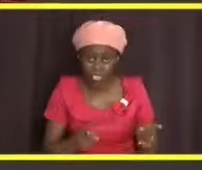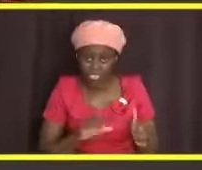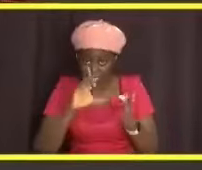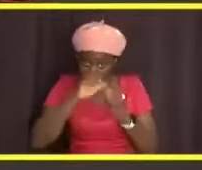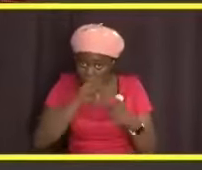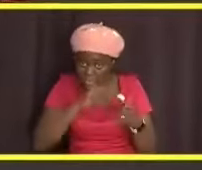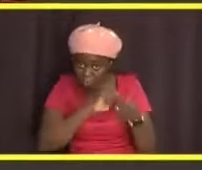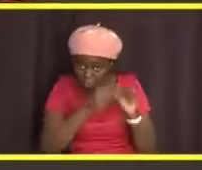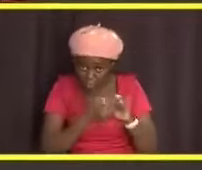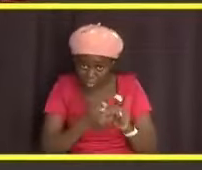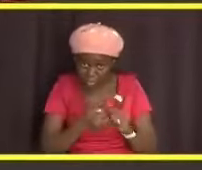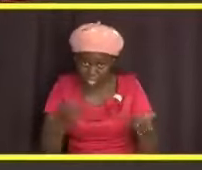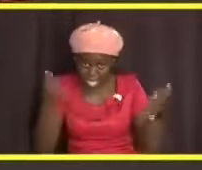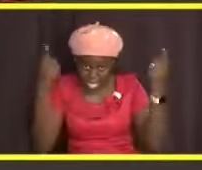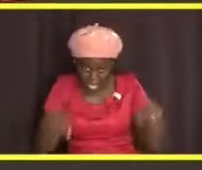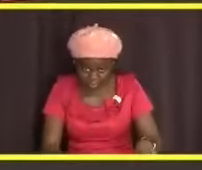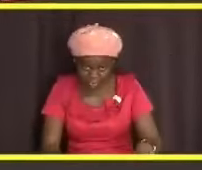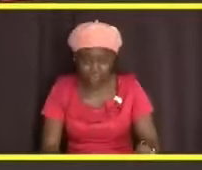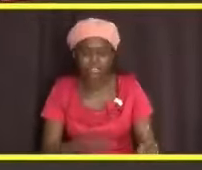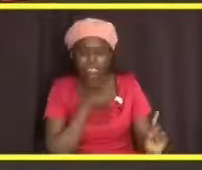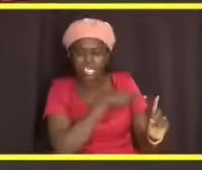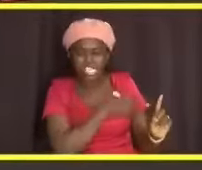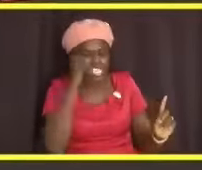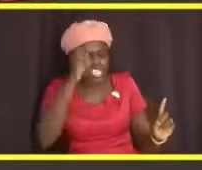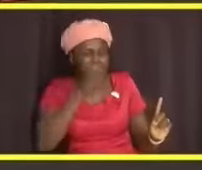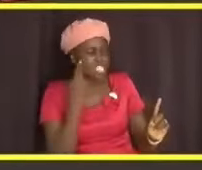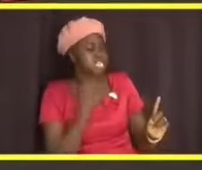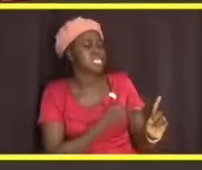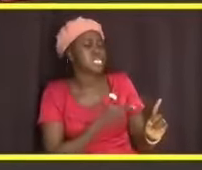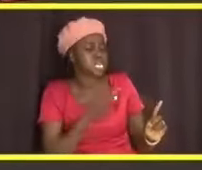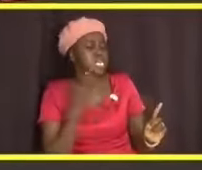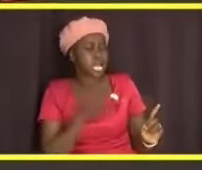that there's something beyond human knowledge.